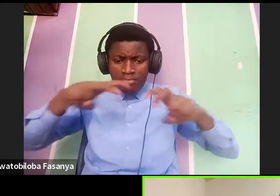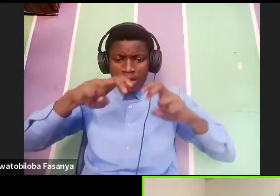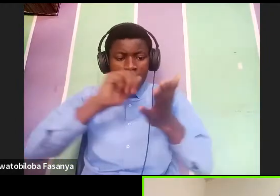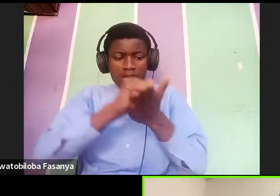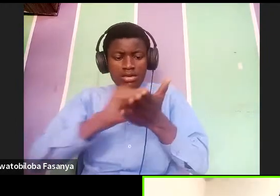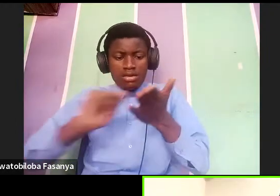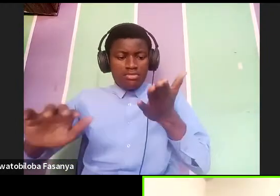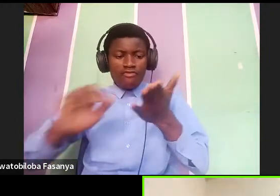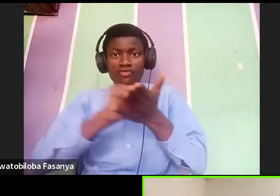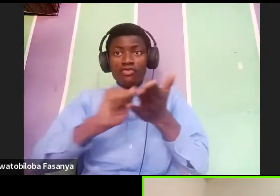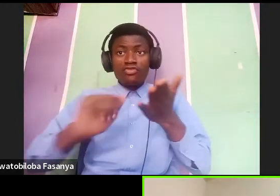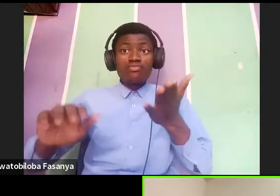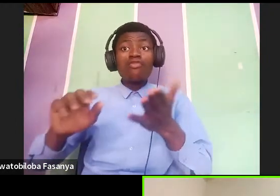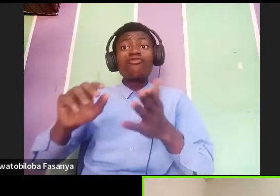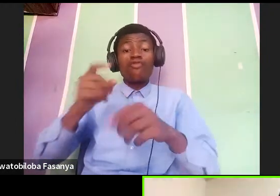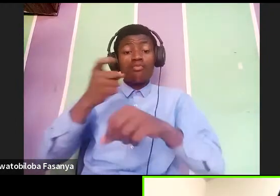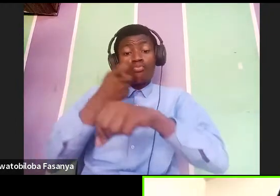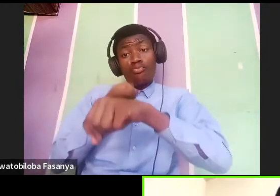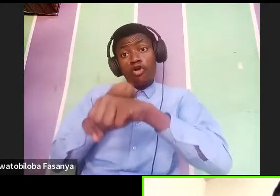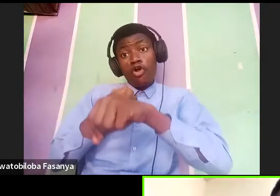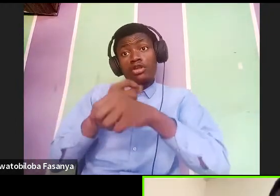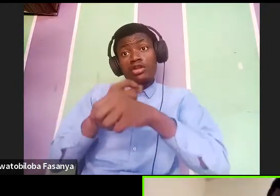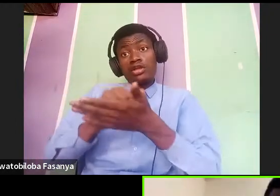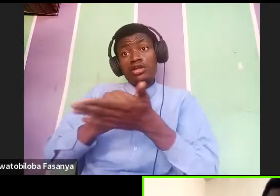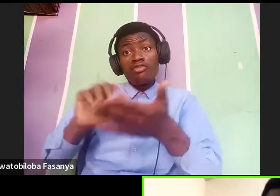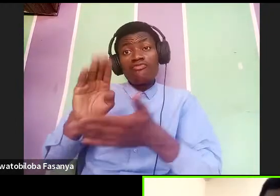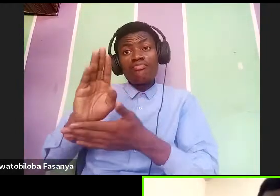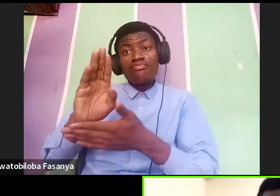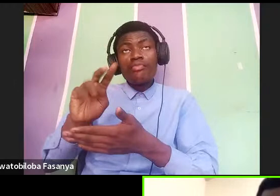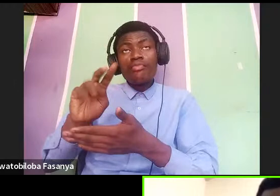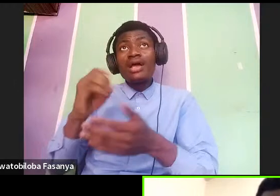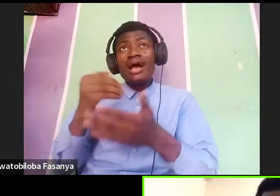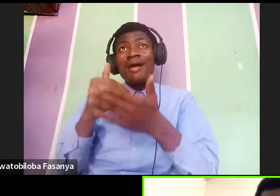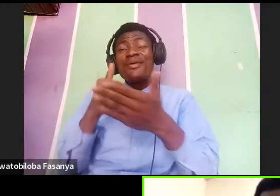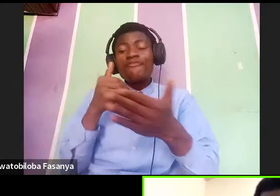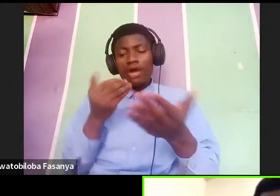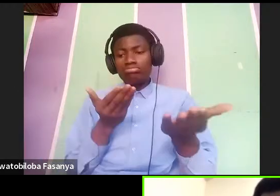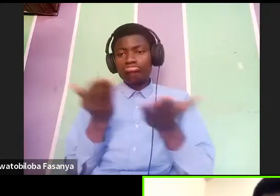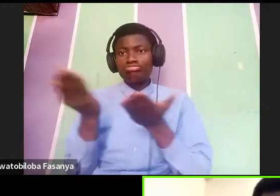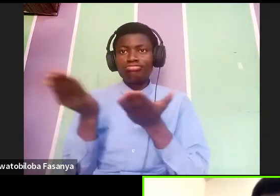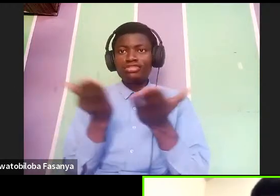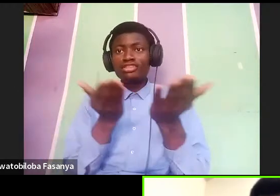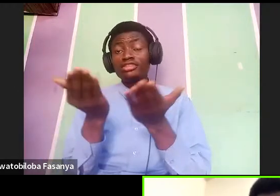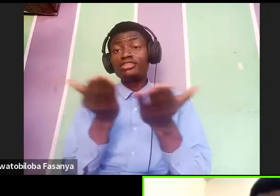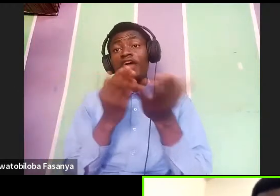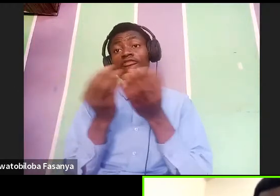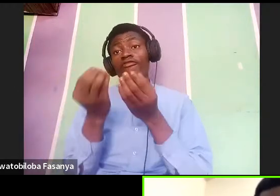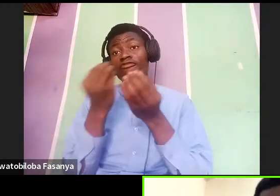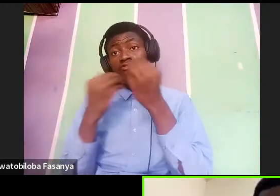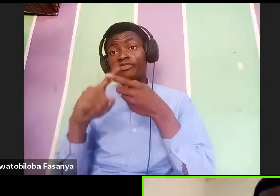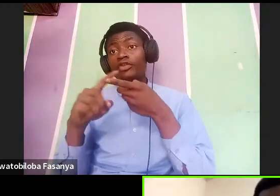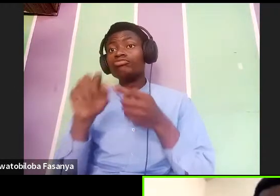something children are going to eat, you probably, before you start serving the children, try to take off the bone from the fish, because